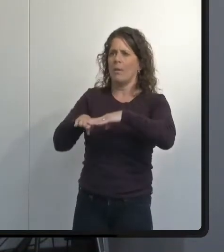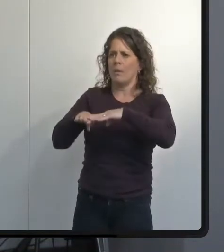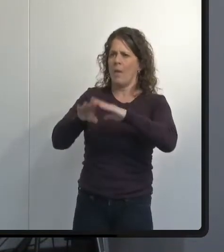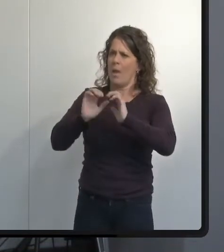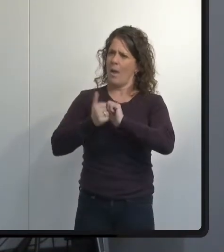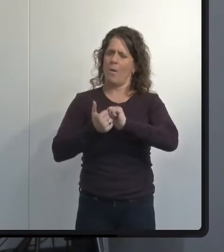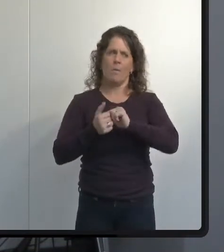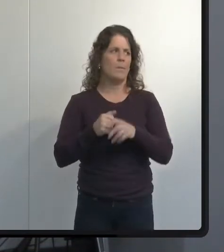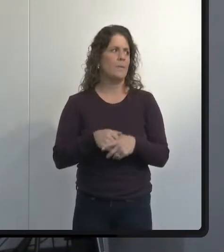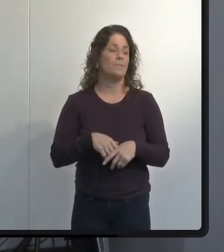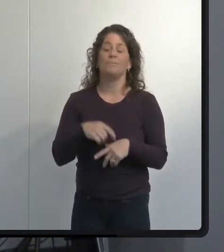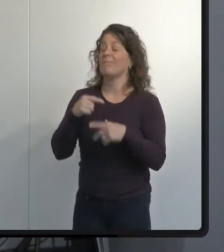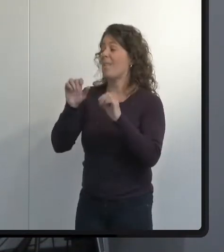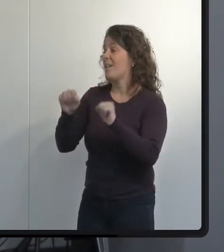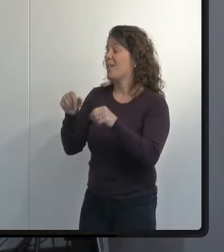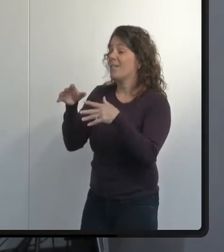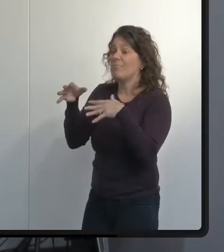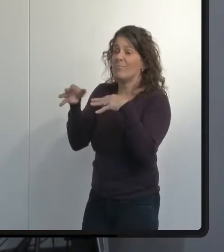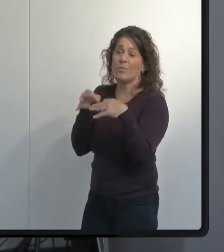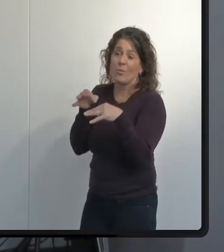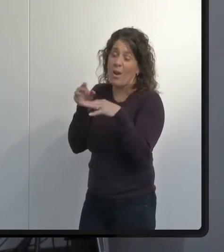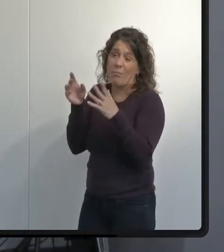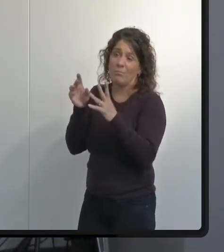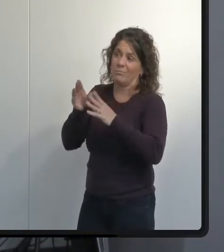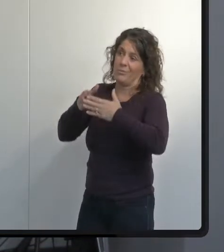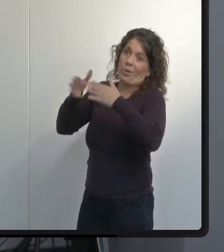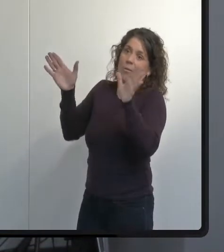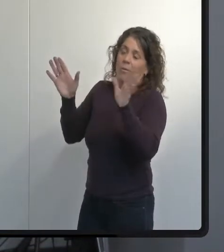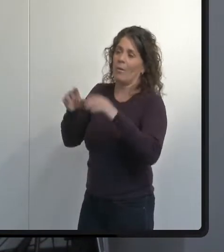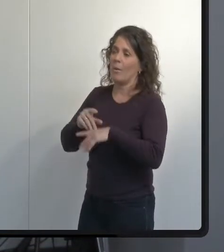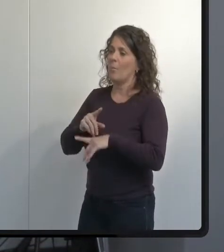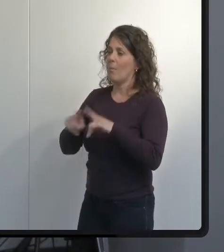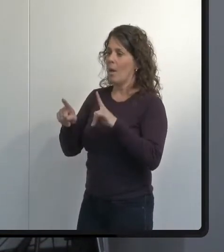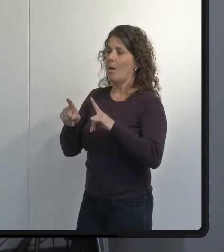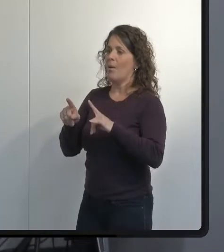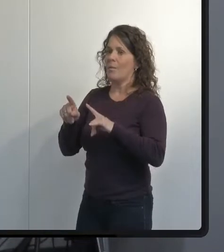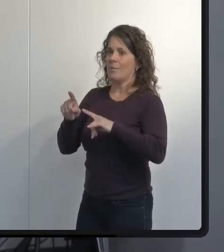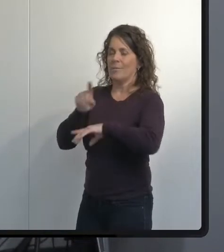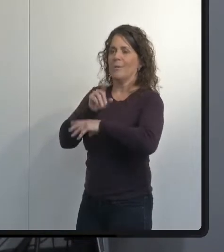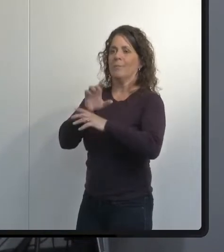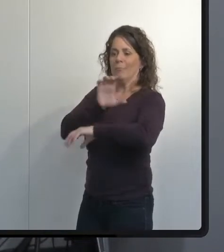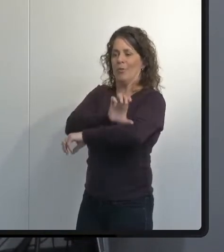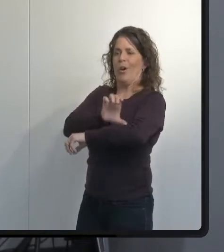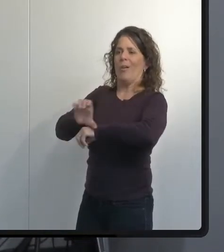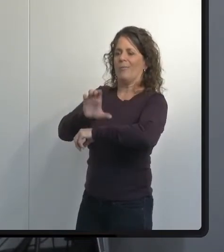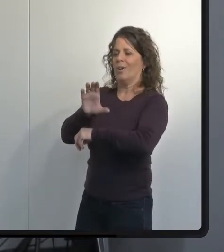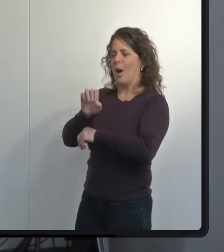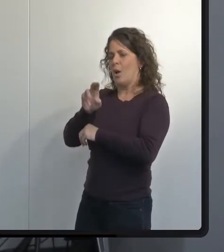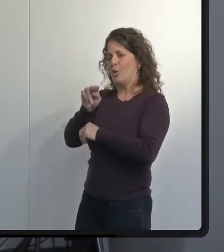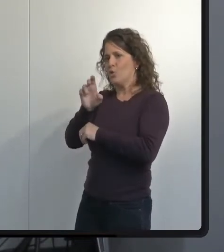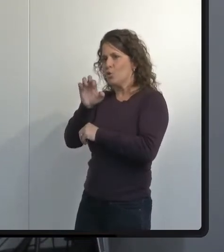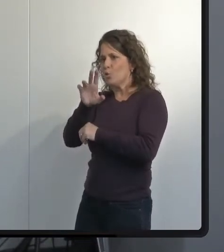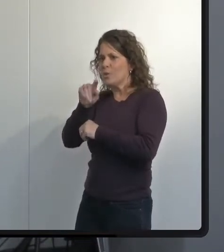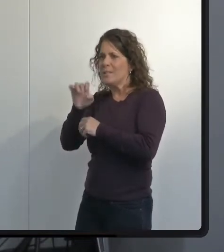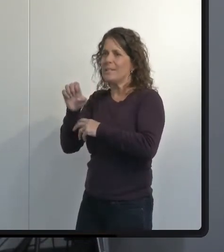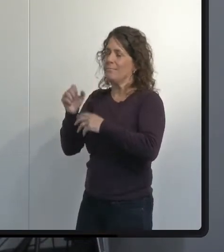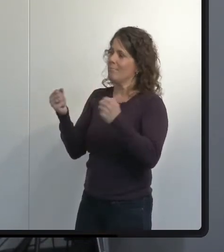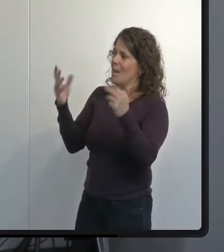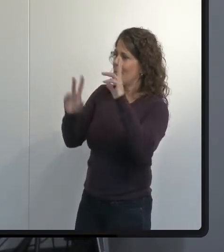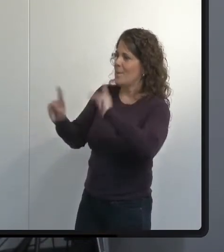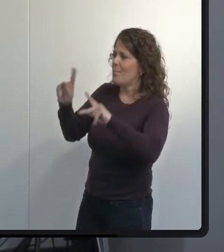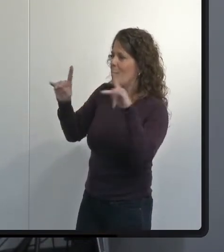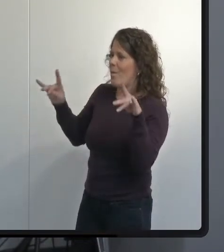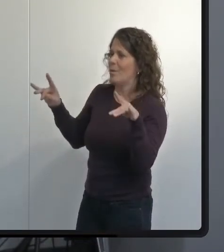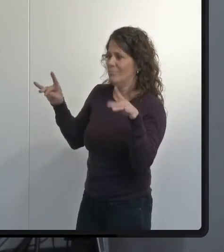Sure, I can speak in generalities with regards to the prison structure. Essentially, it's a congregate living scenario, so it's where it's many folks living in one